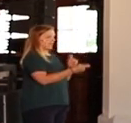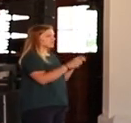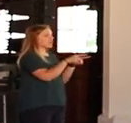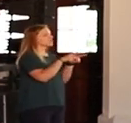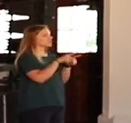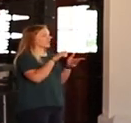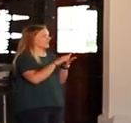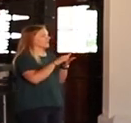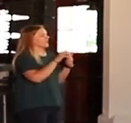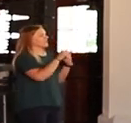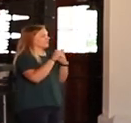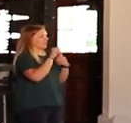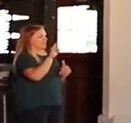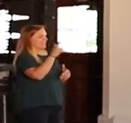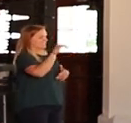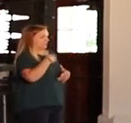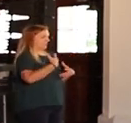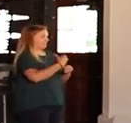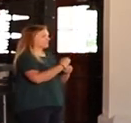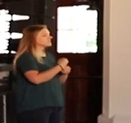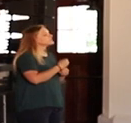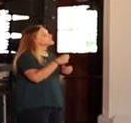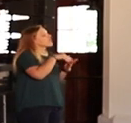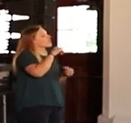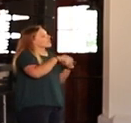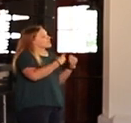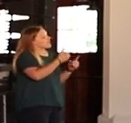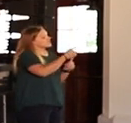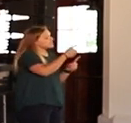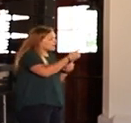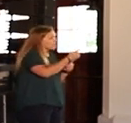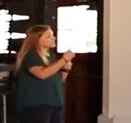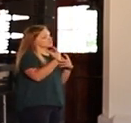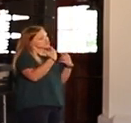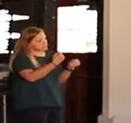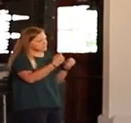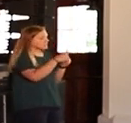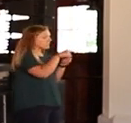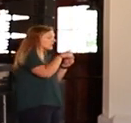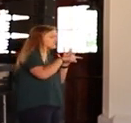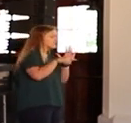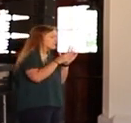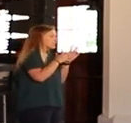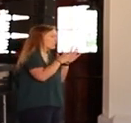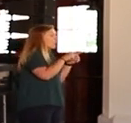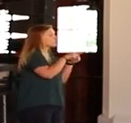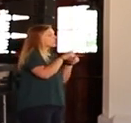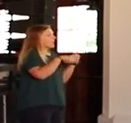Foundation Leadership Immersion, or Legacy as we like to call it, you'll learn about yourself and your strengths along with ideas about leadership